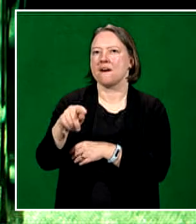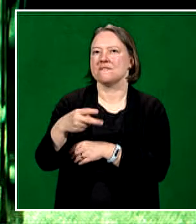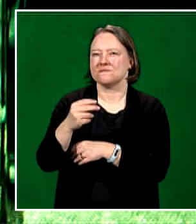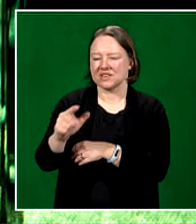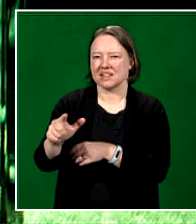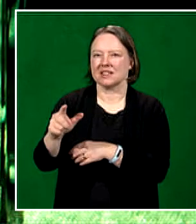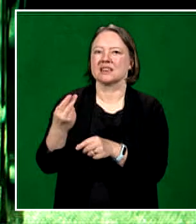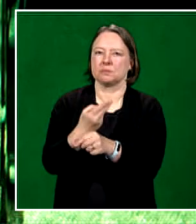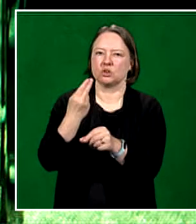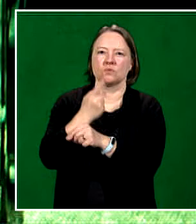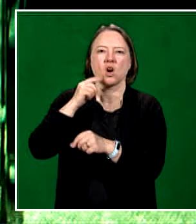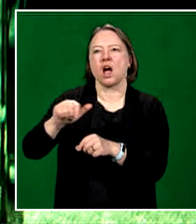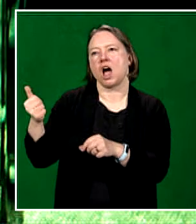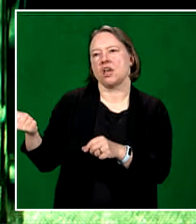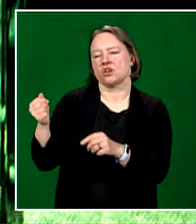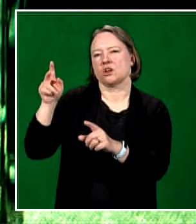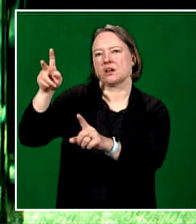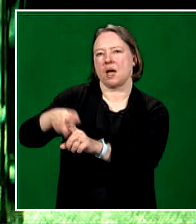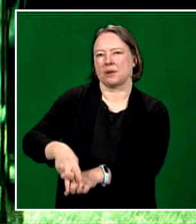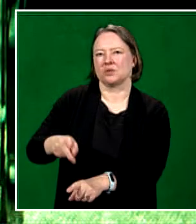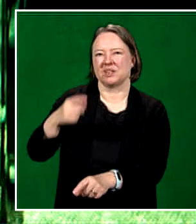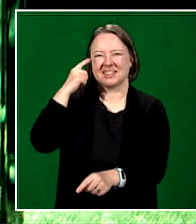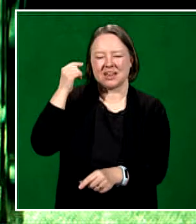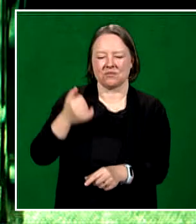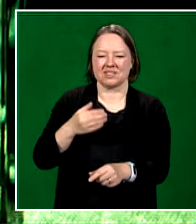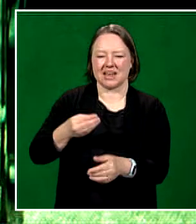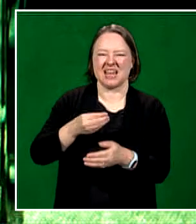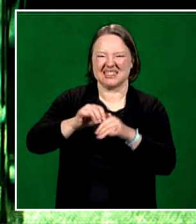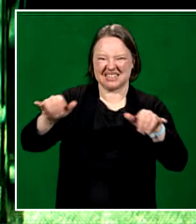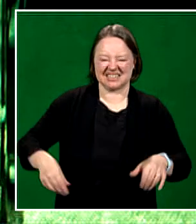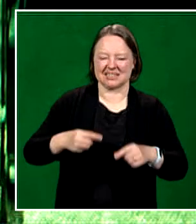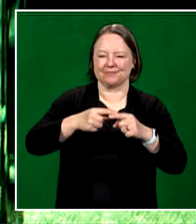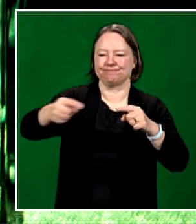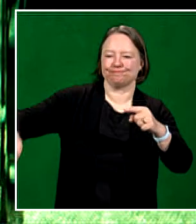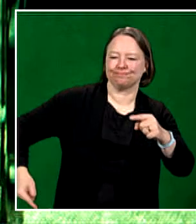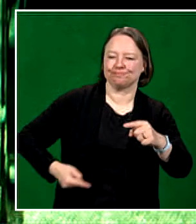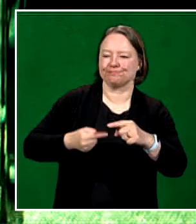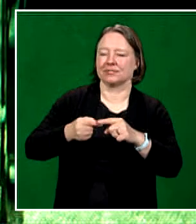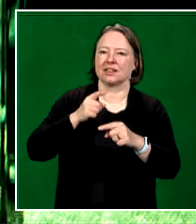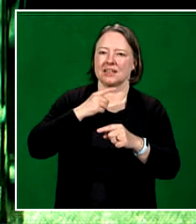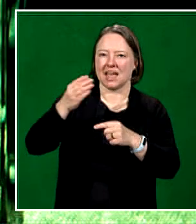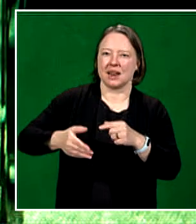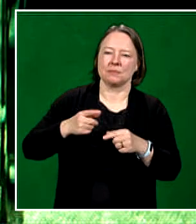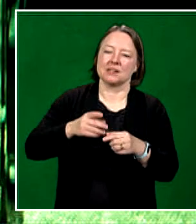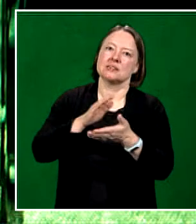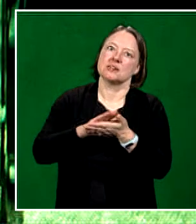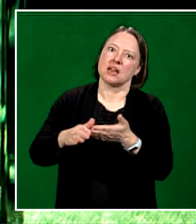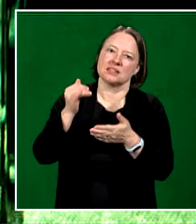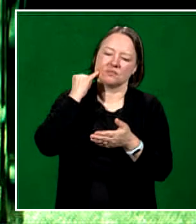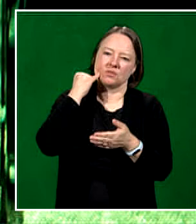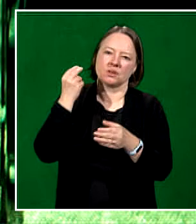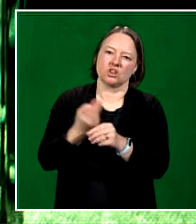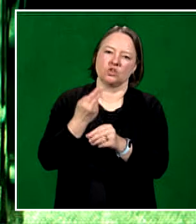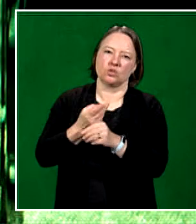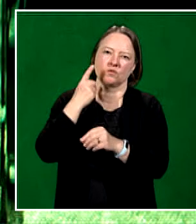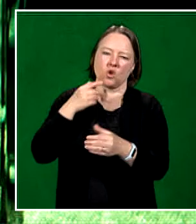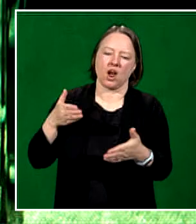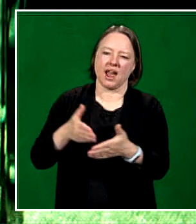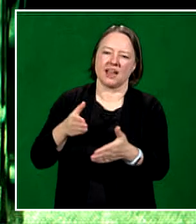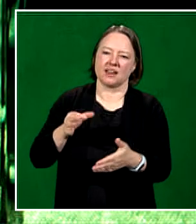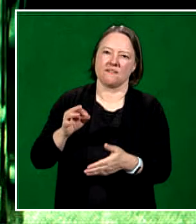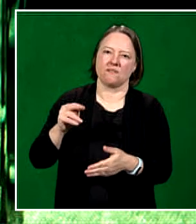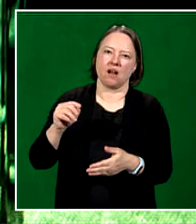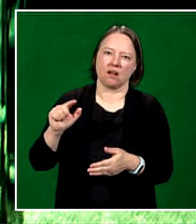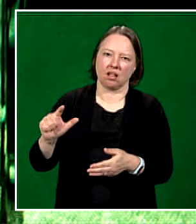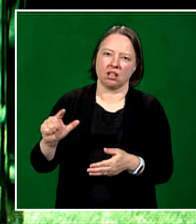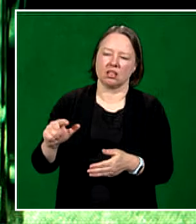other applications. We just think for the sake of the circularity of the system, in the end, it would be nice if we could repurpose it into an antifungal.